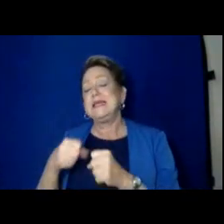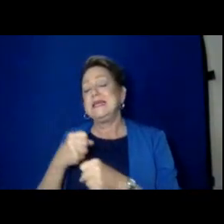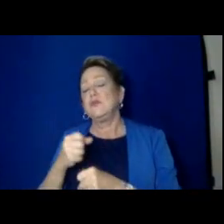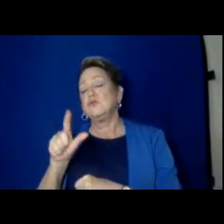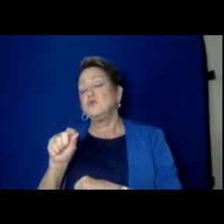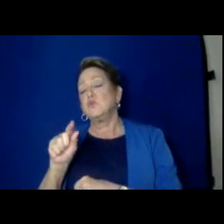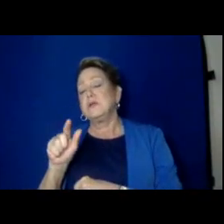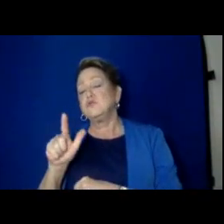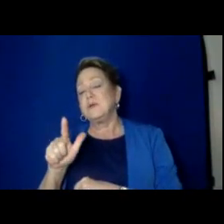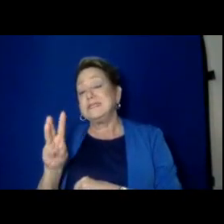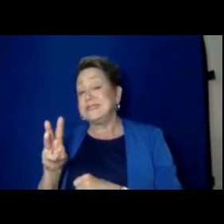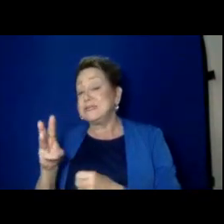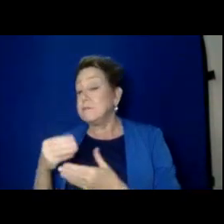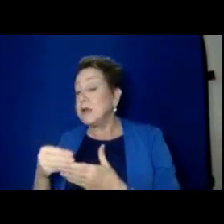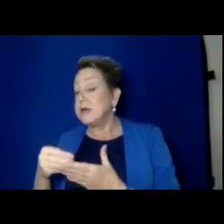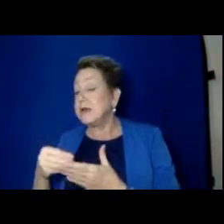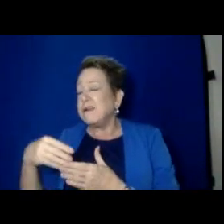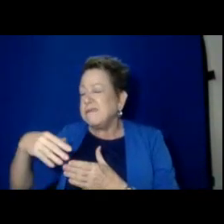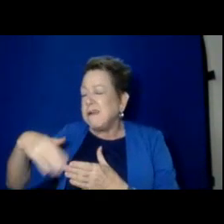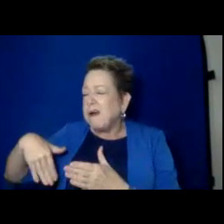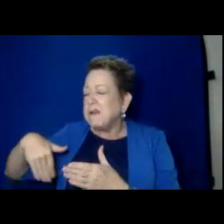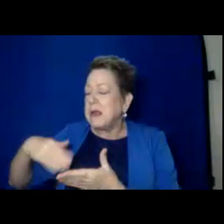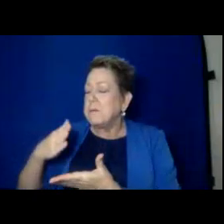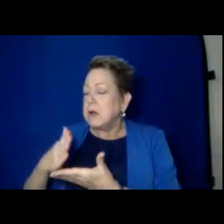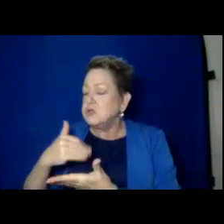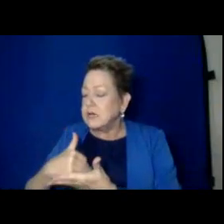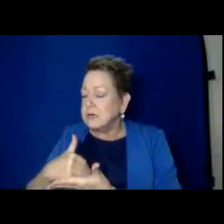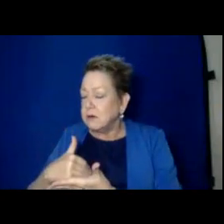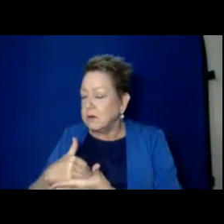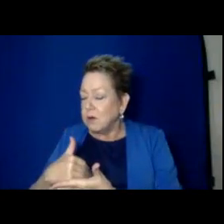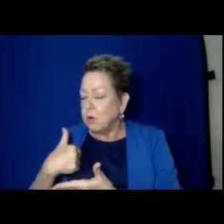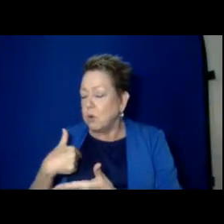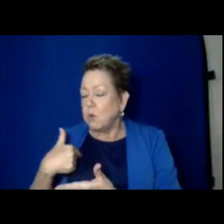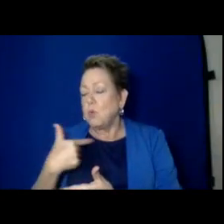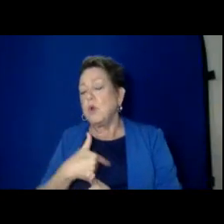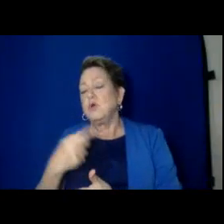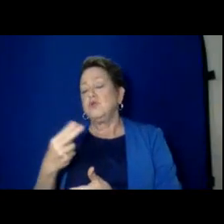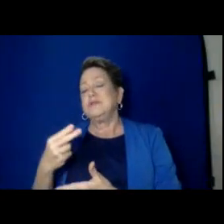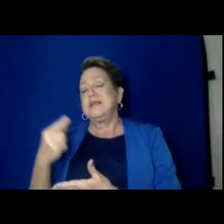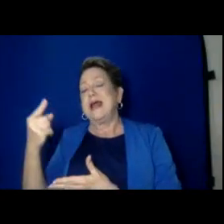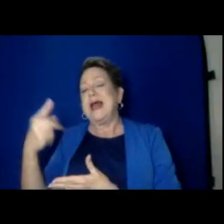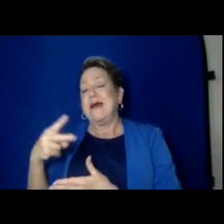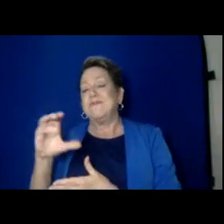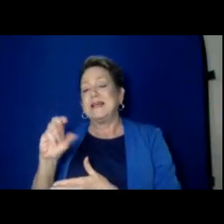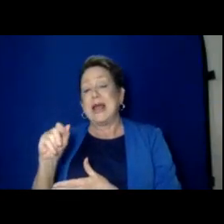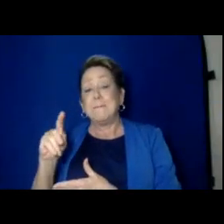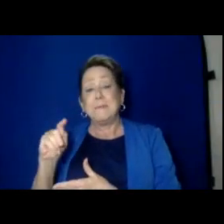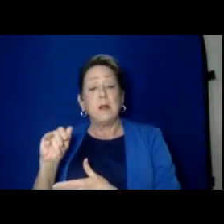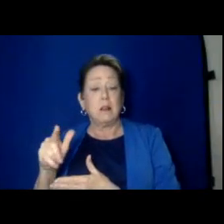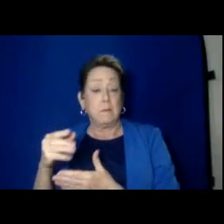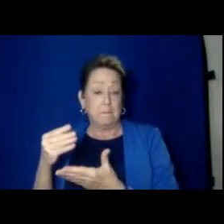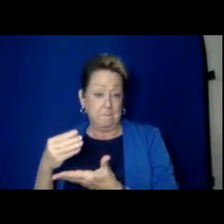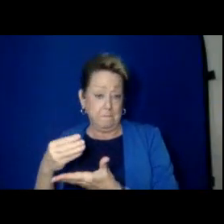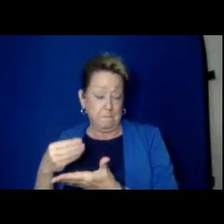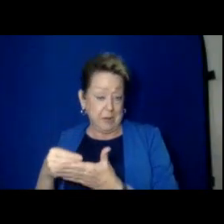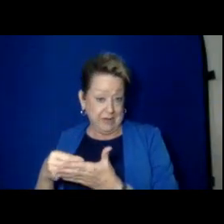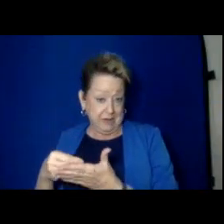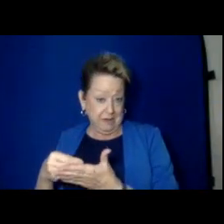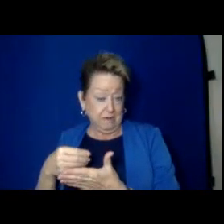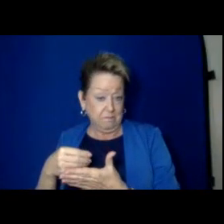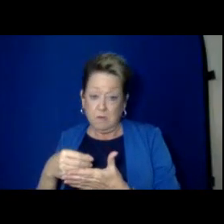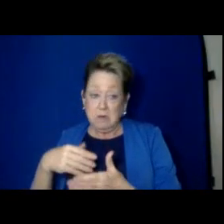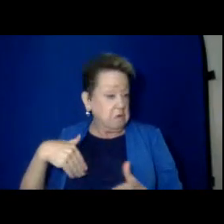you've seen today, is taking past capital budget dollars that have not been fully expended on other projects. So that